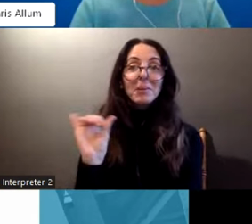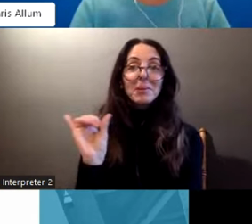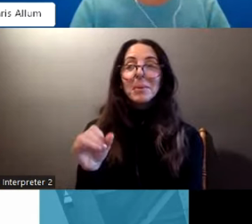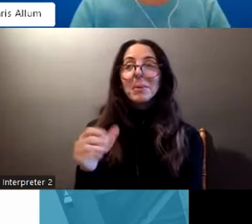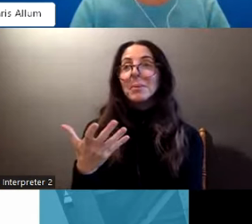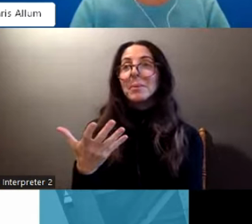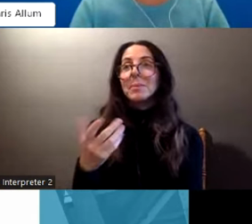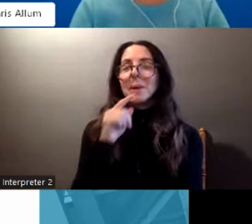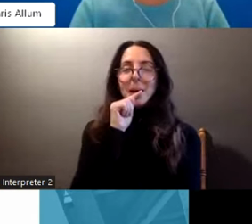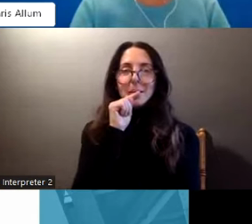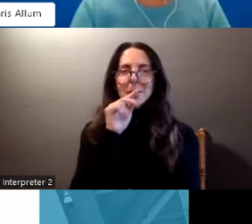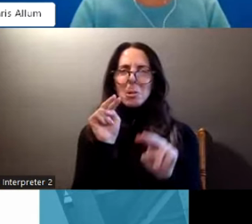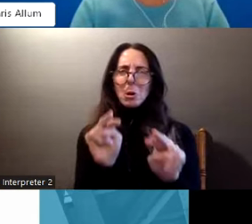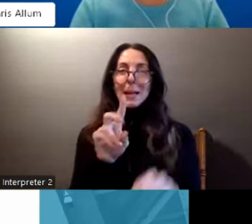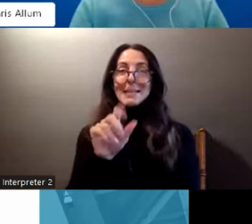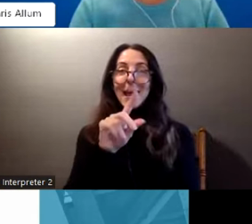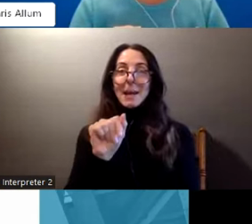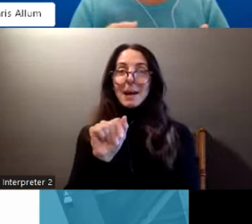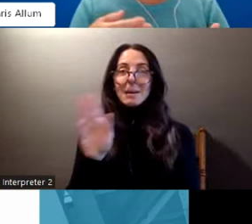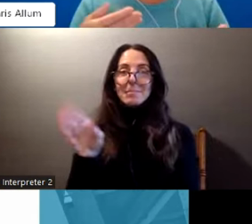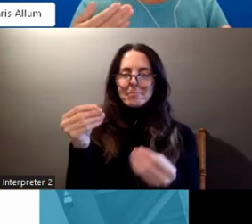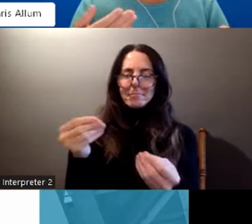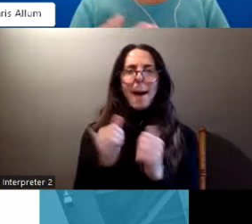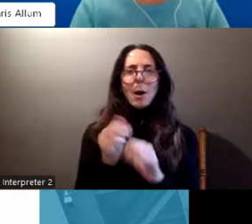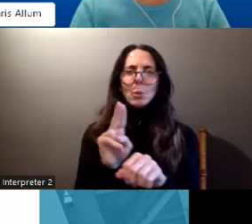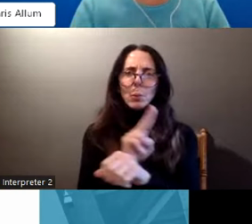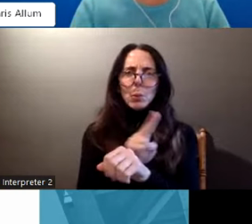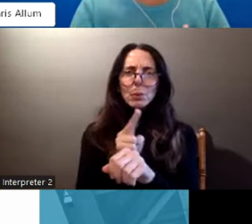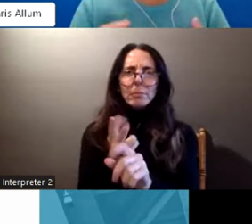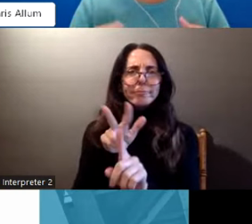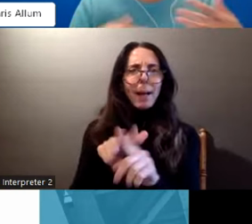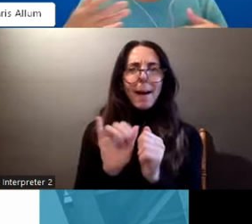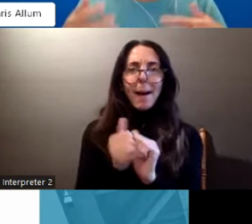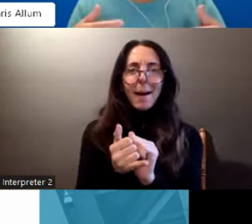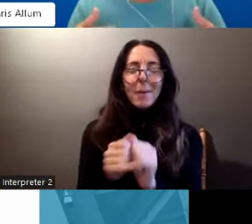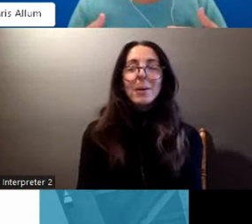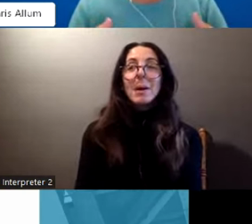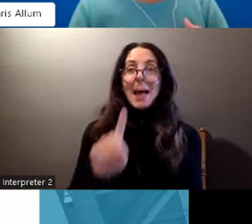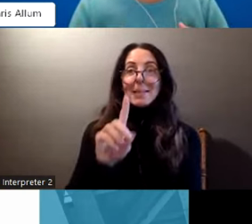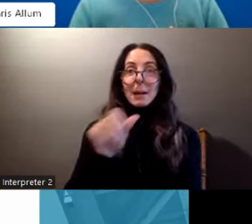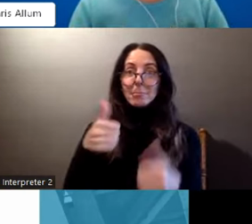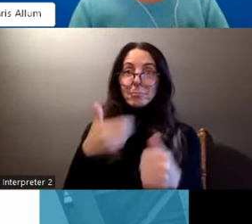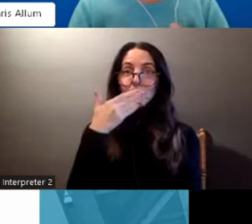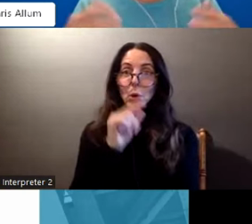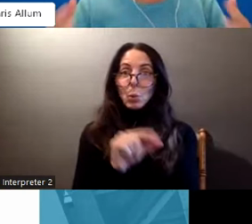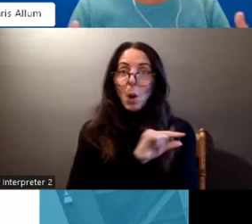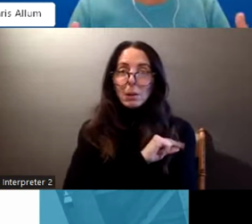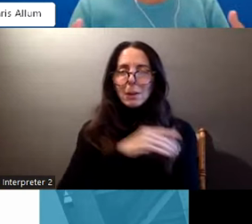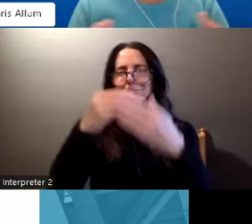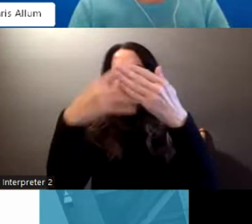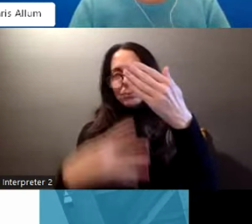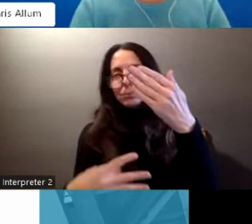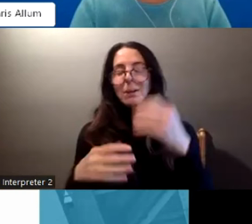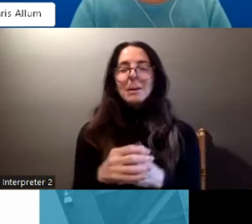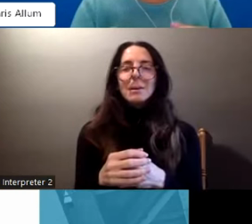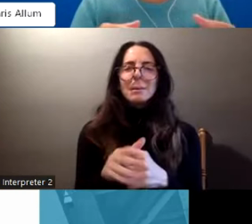the data can be used, the quality of data, all those things. So certainly